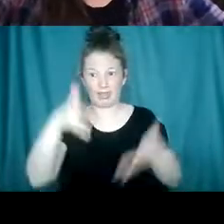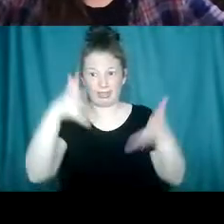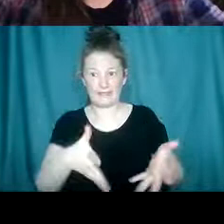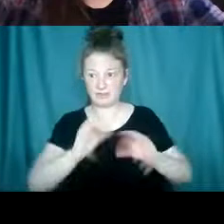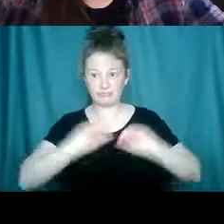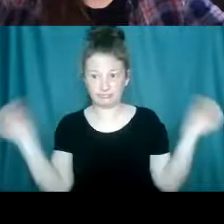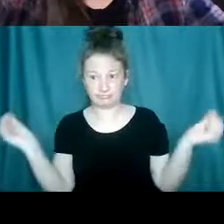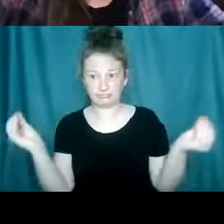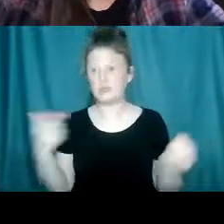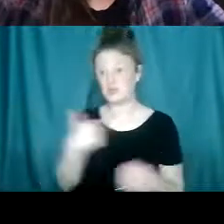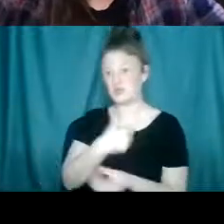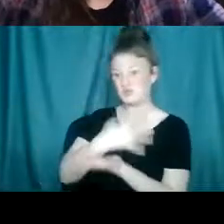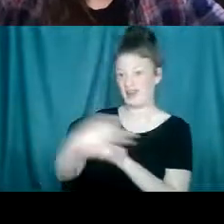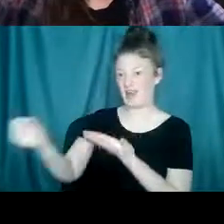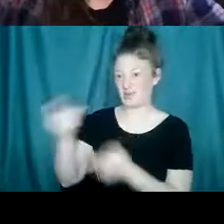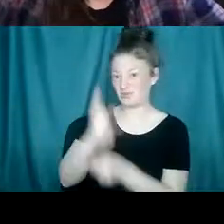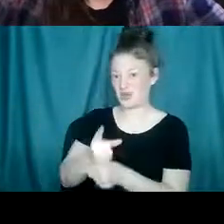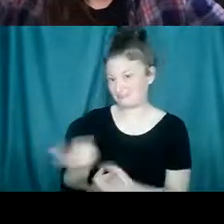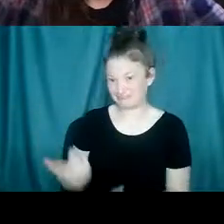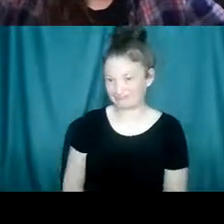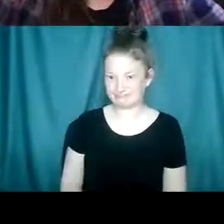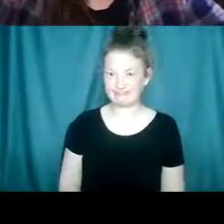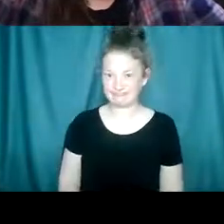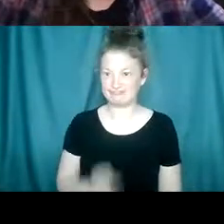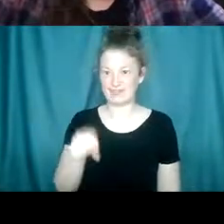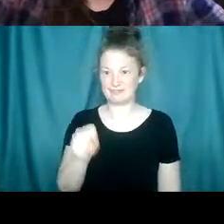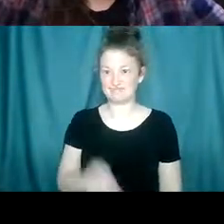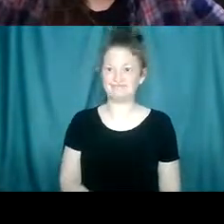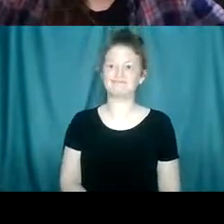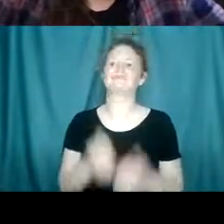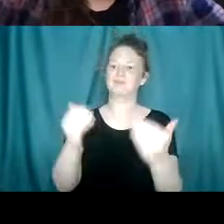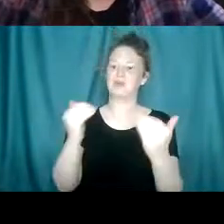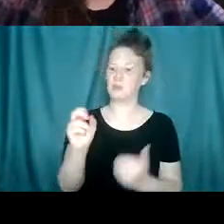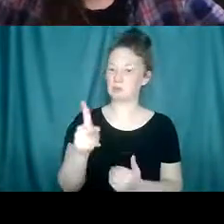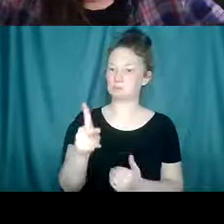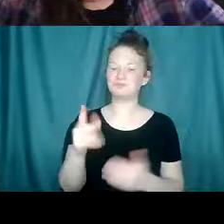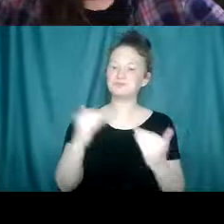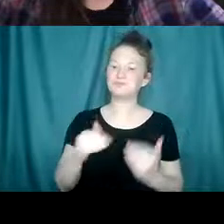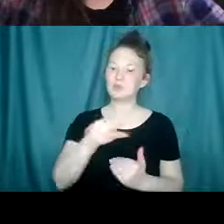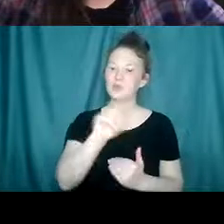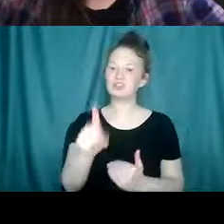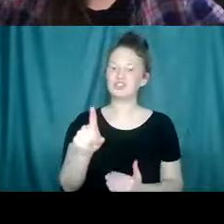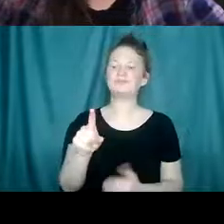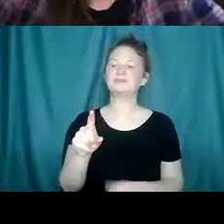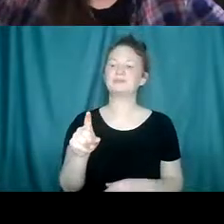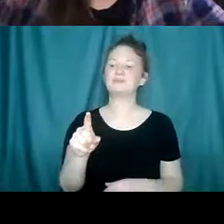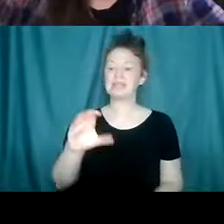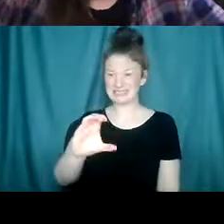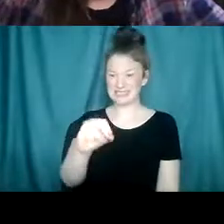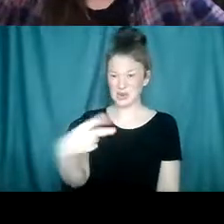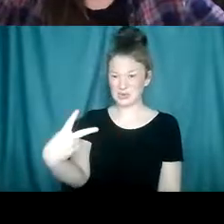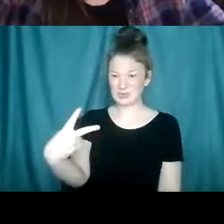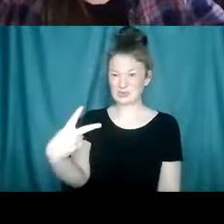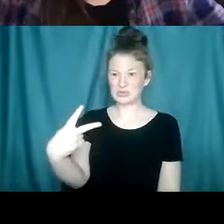running out. It'll all be gone, right? Yeah. Yes. All right. So the next question is from Courtney. Is CO2